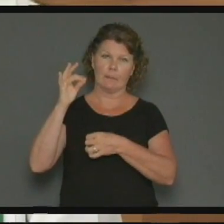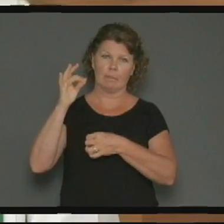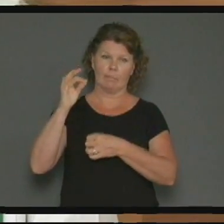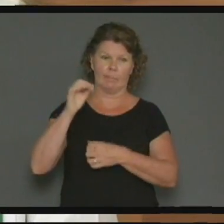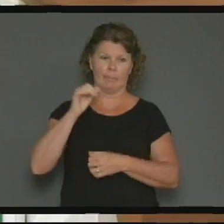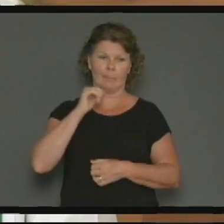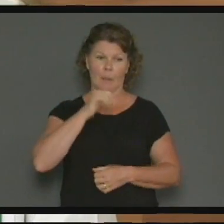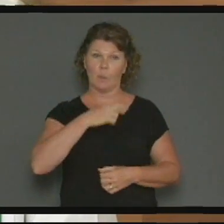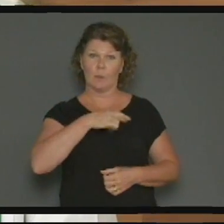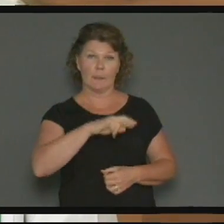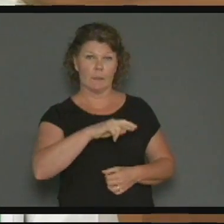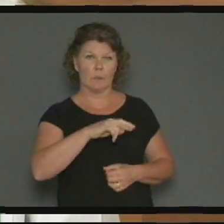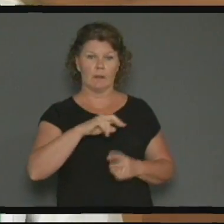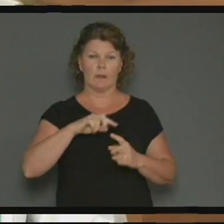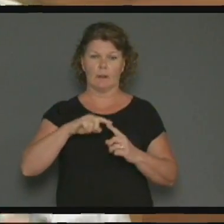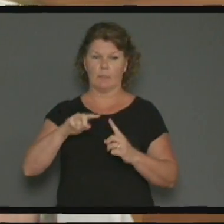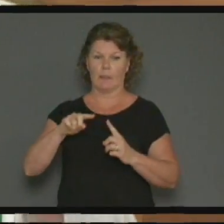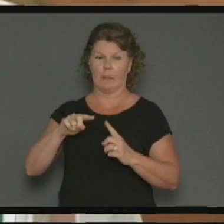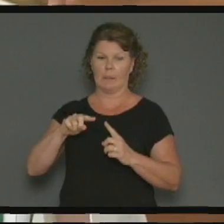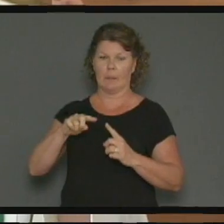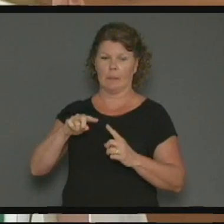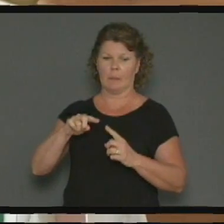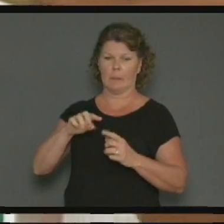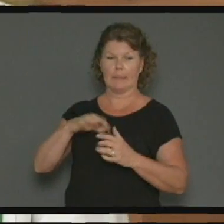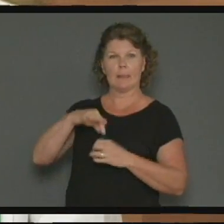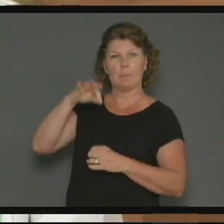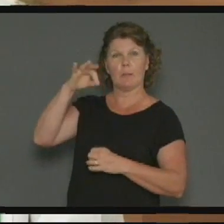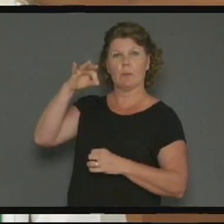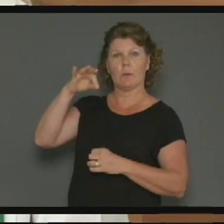and not religious, that we use